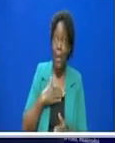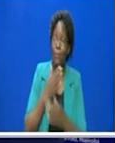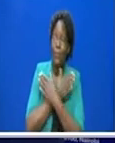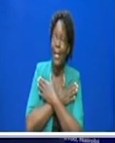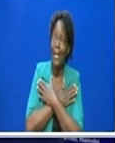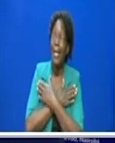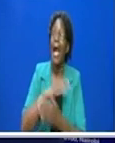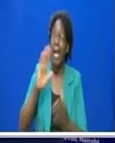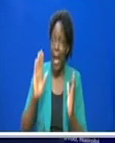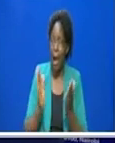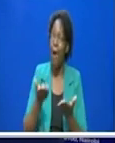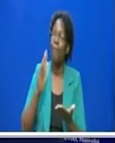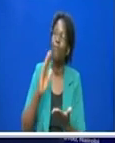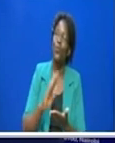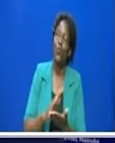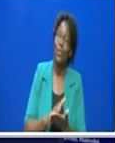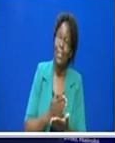much.